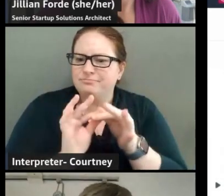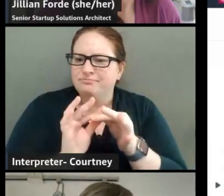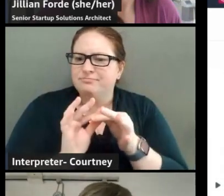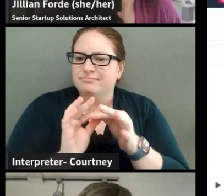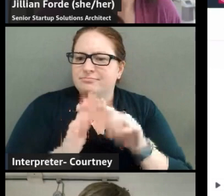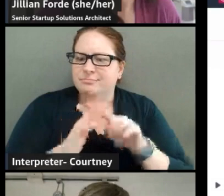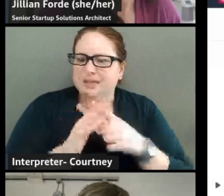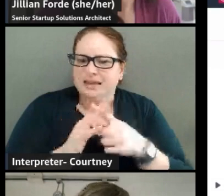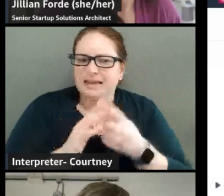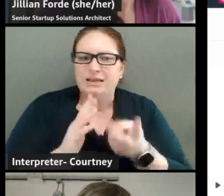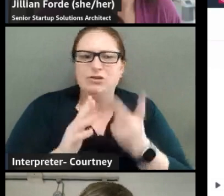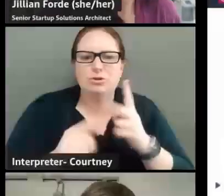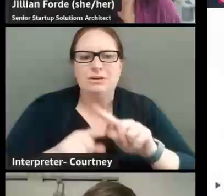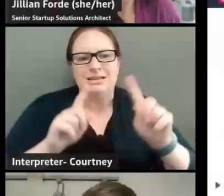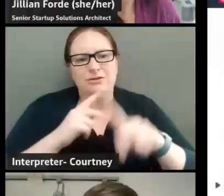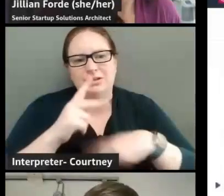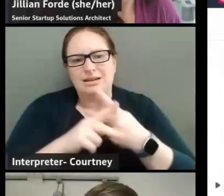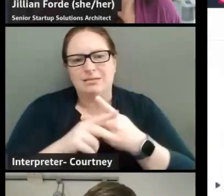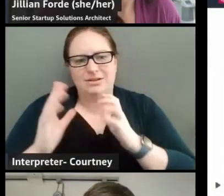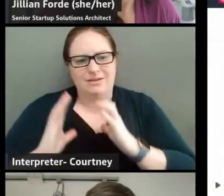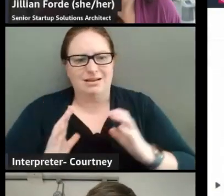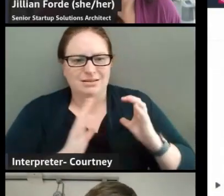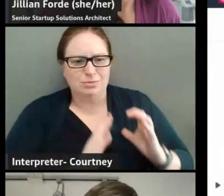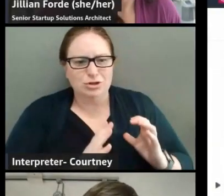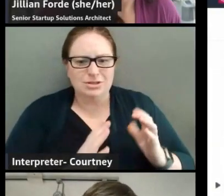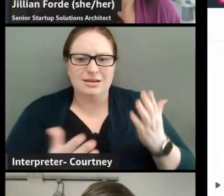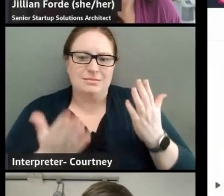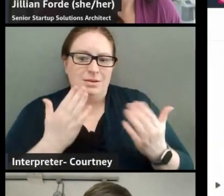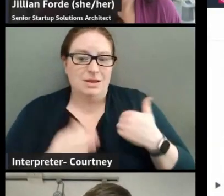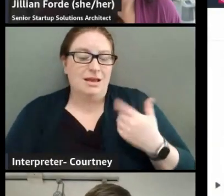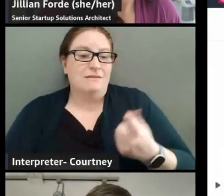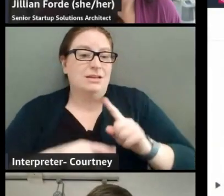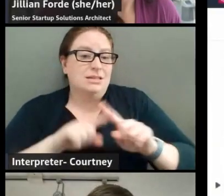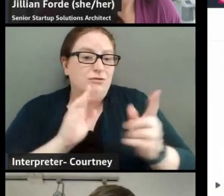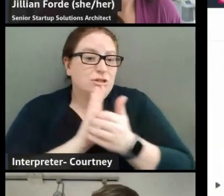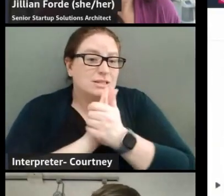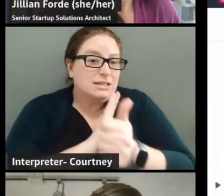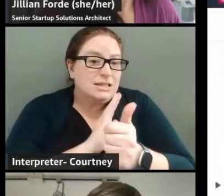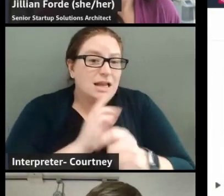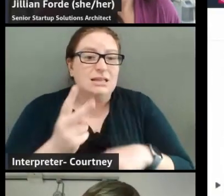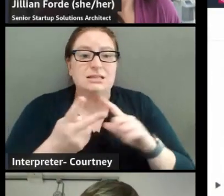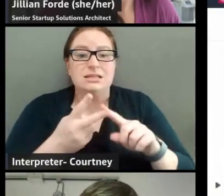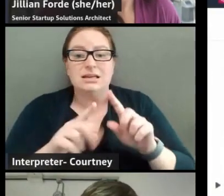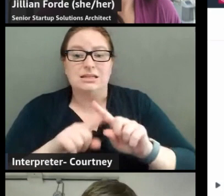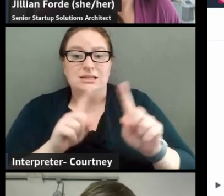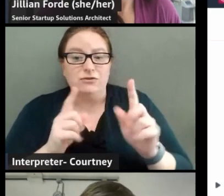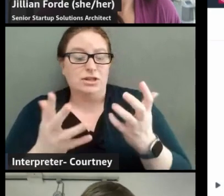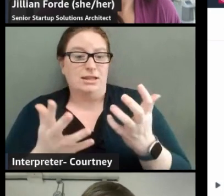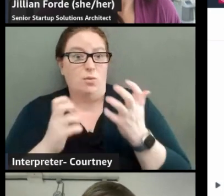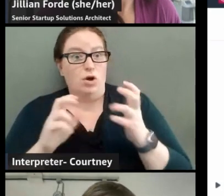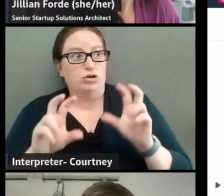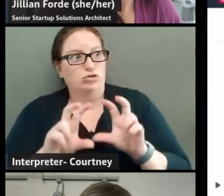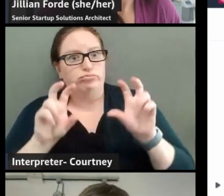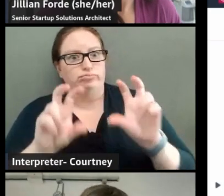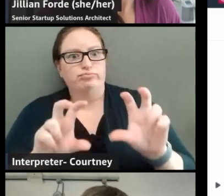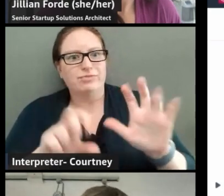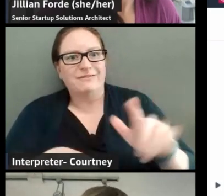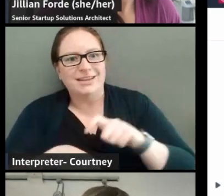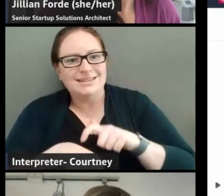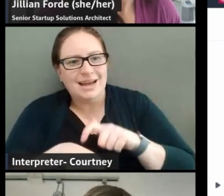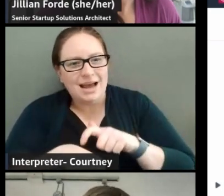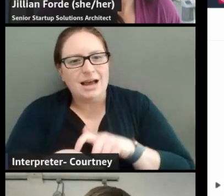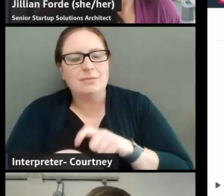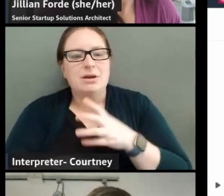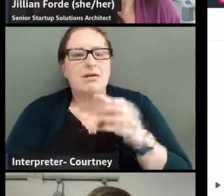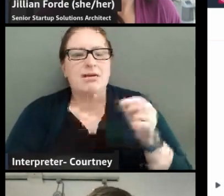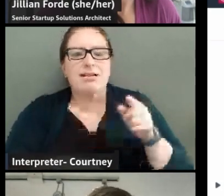different types of customers who might have different skill sets or ways they want to be spending their time, and kind of giving this